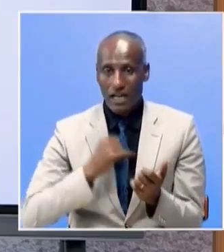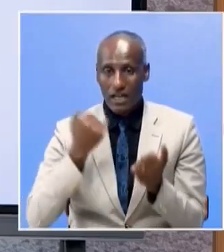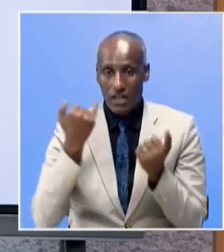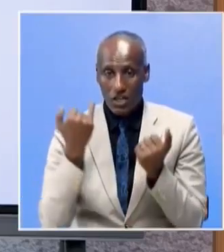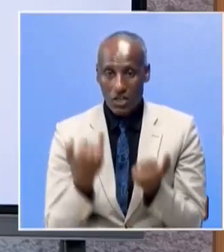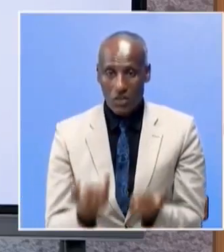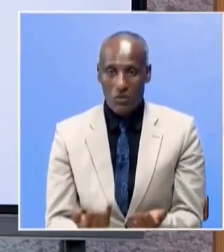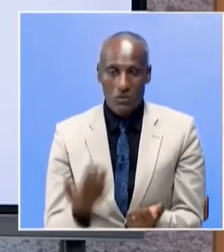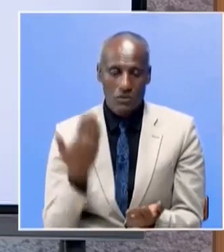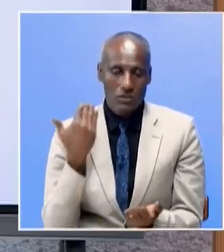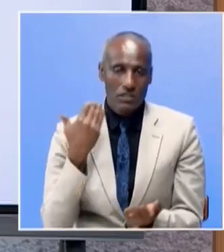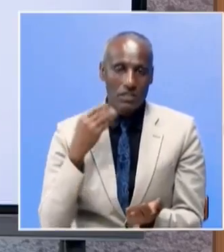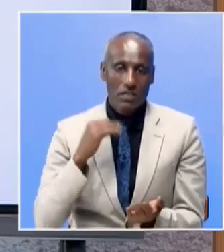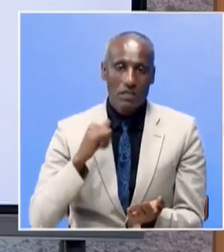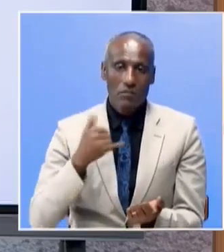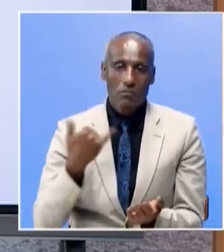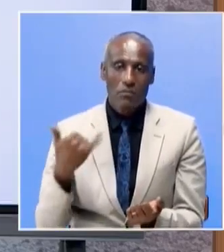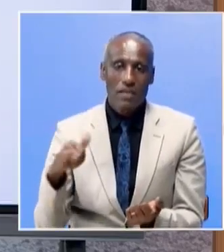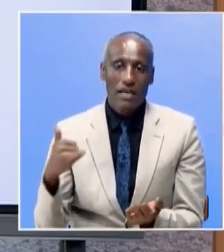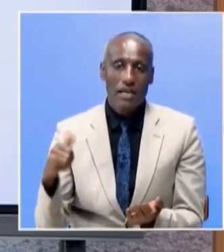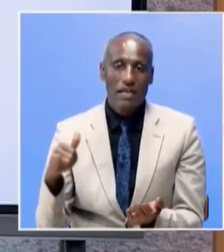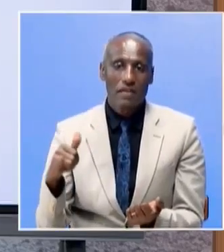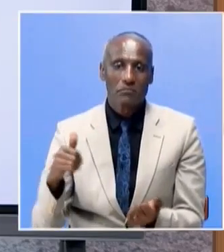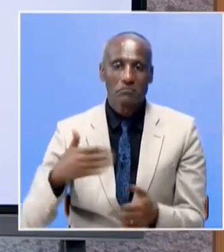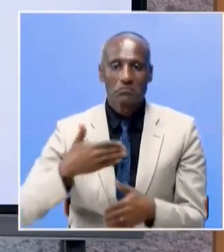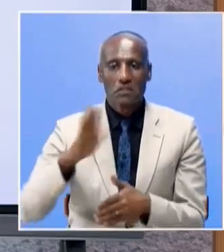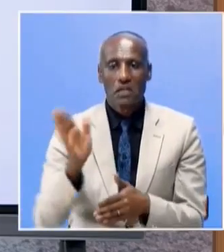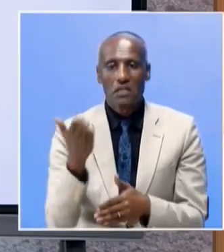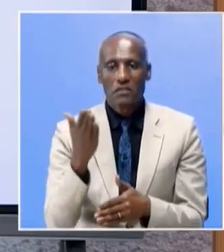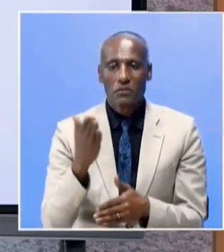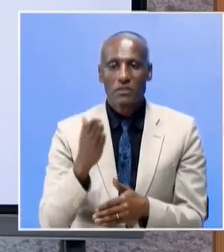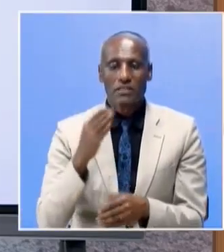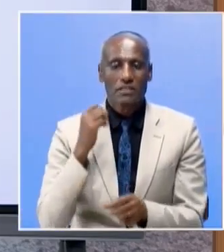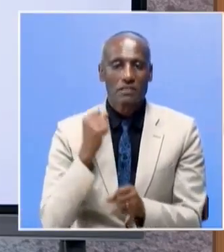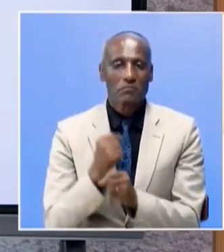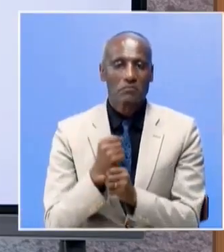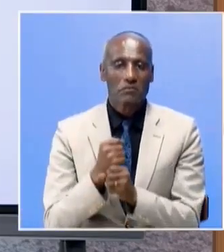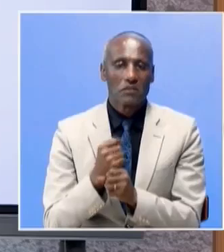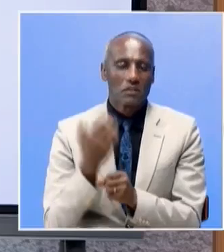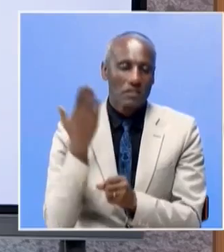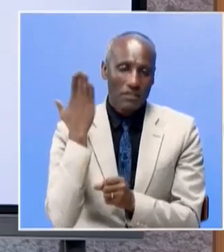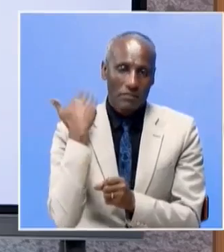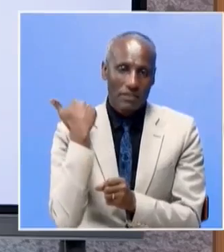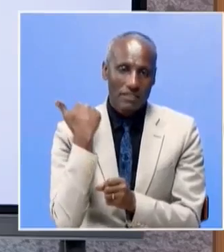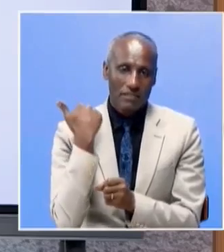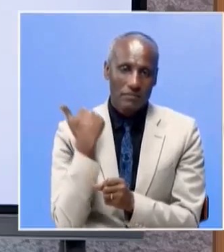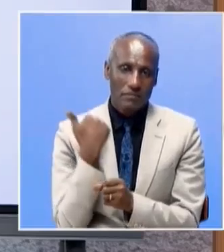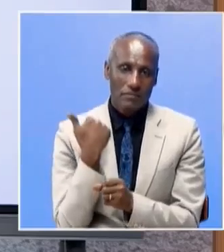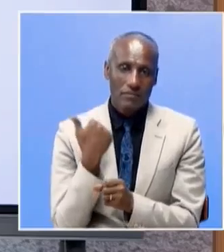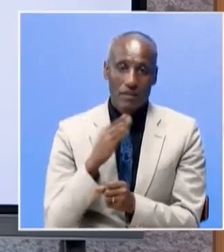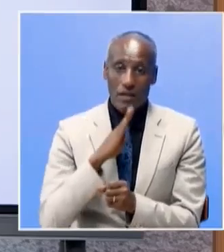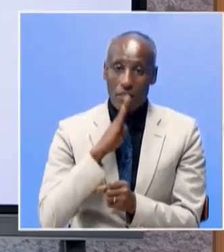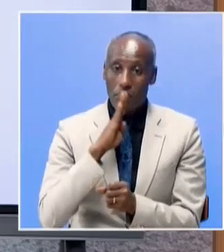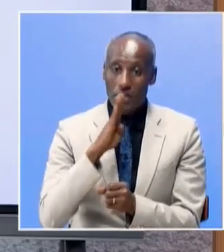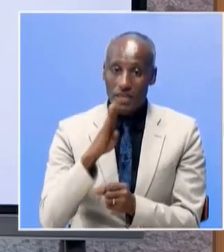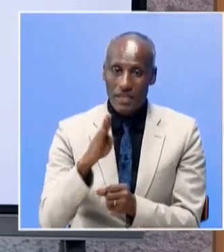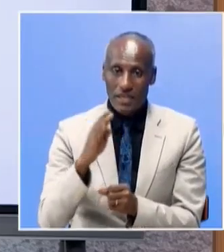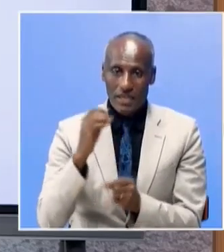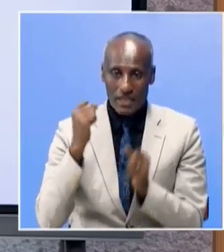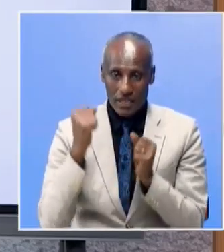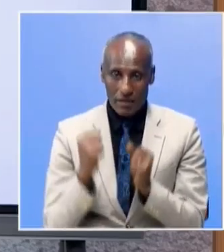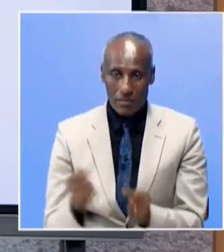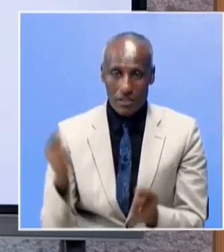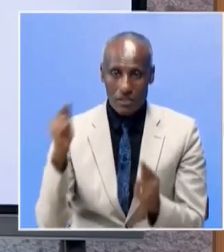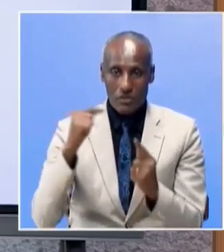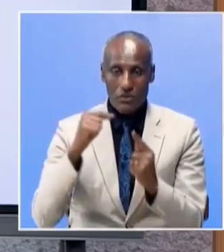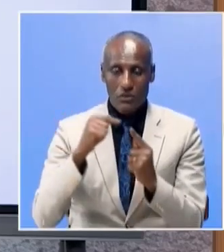ball. This means something happened in the past, okay? And also what about be able to? Be